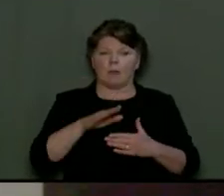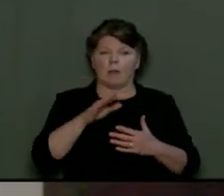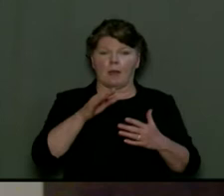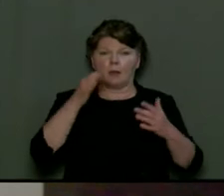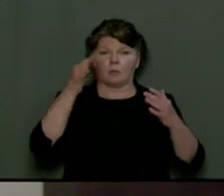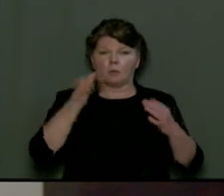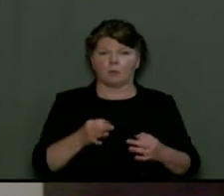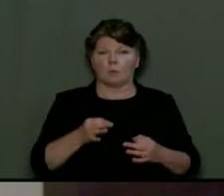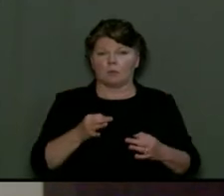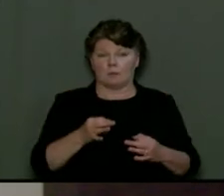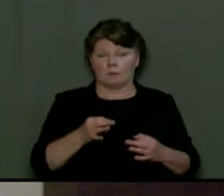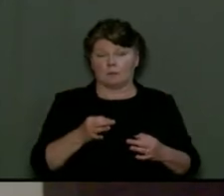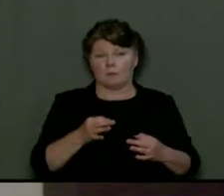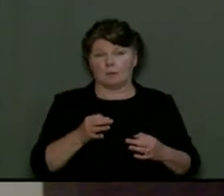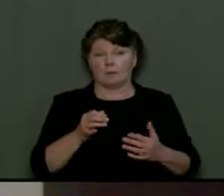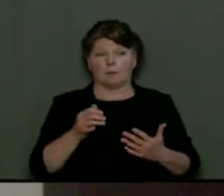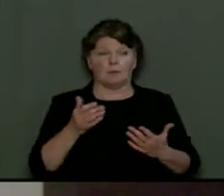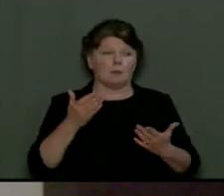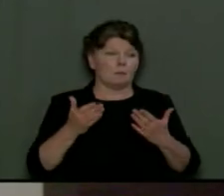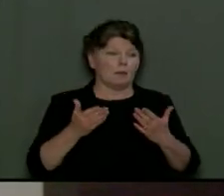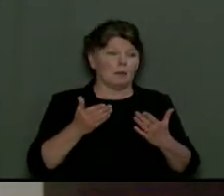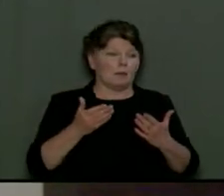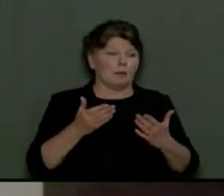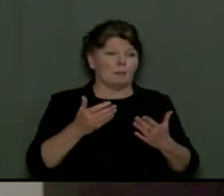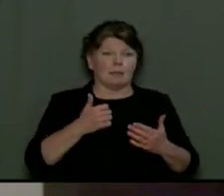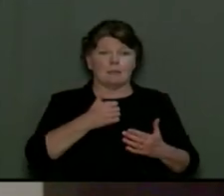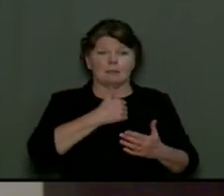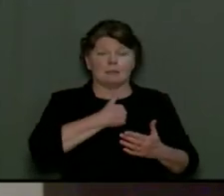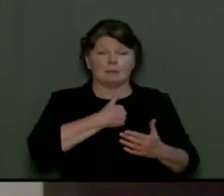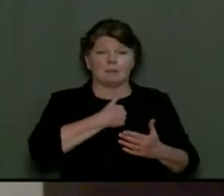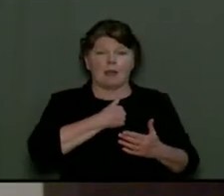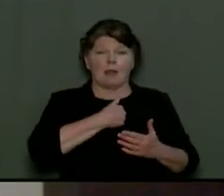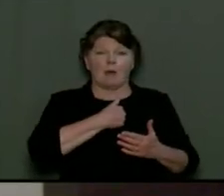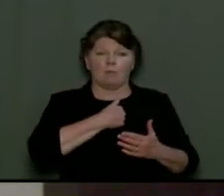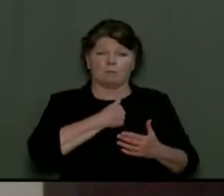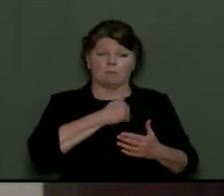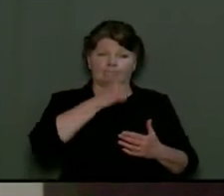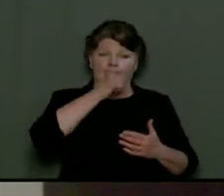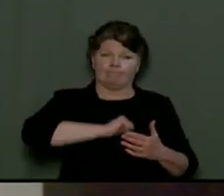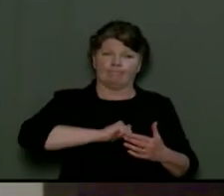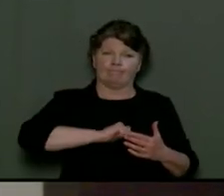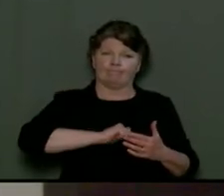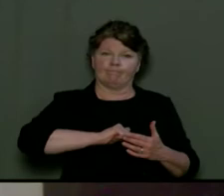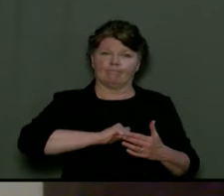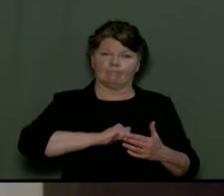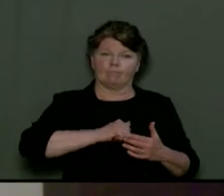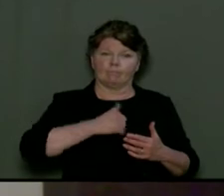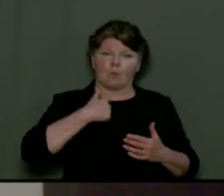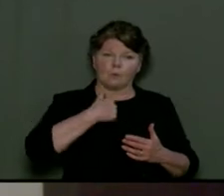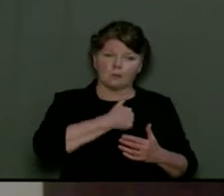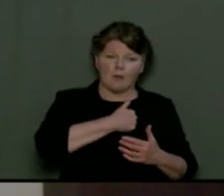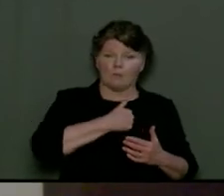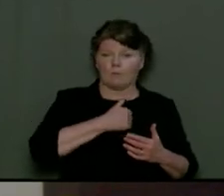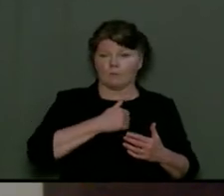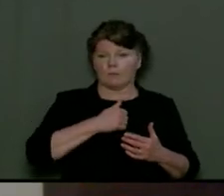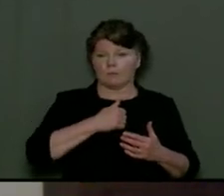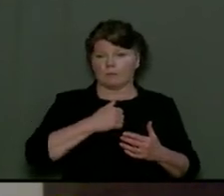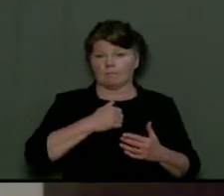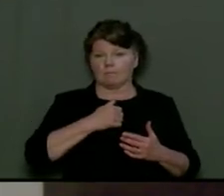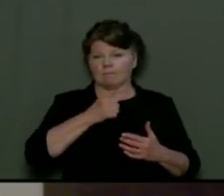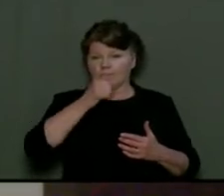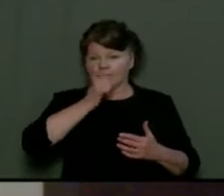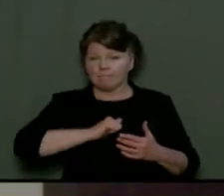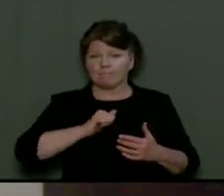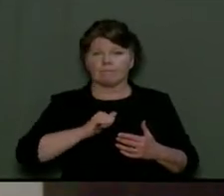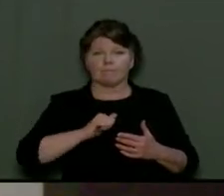made. May have some self-inflicted wounds that have hurt us, some self-inflicted wounds that